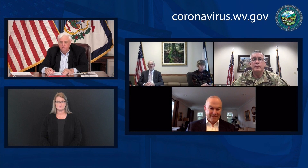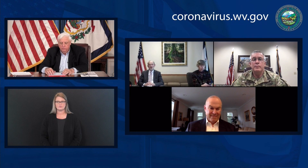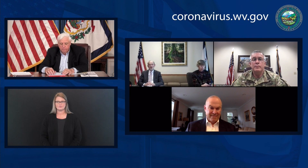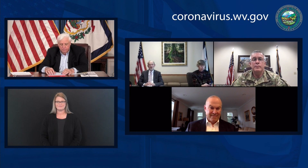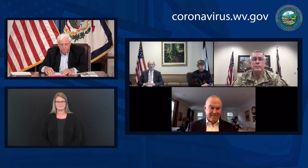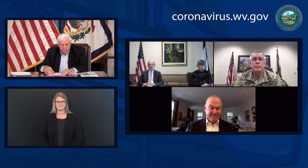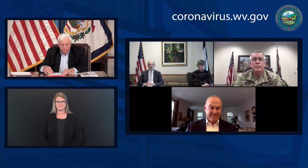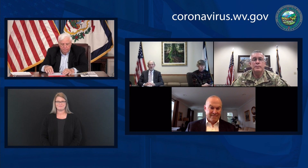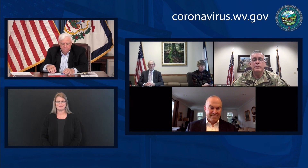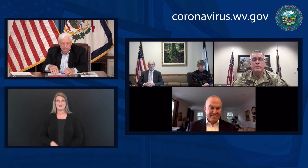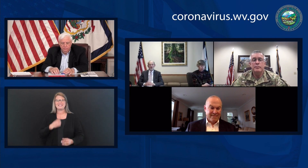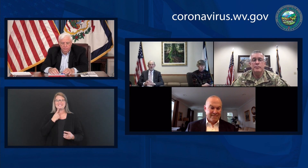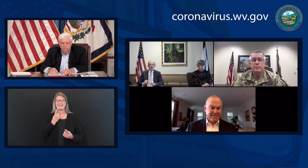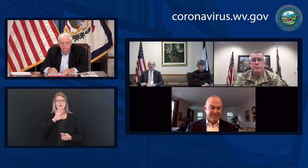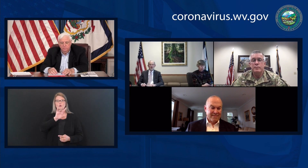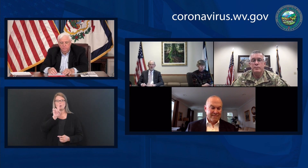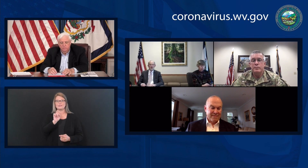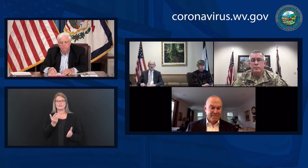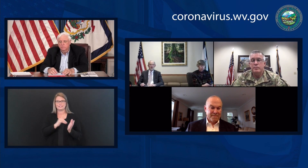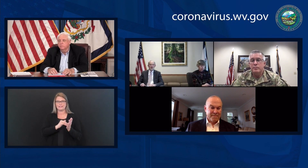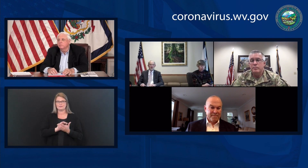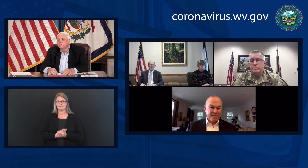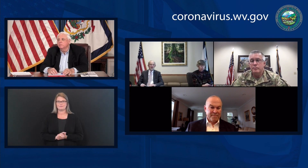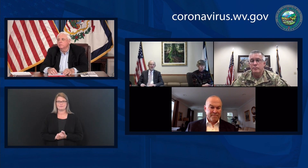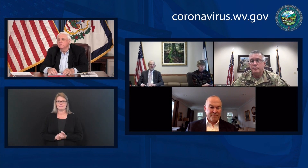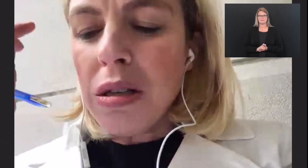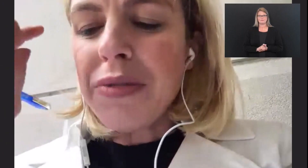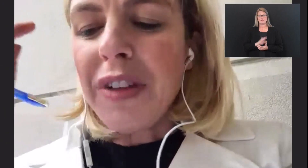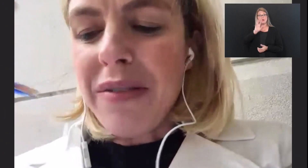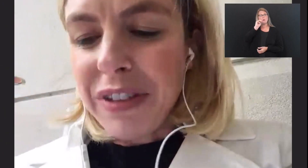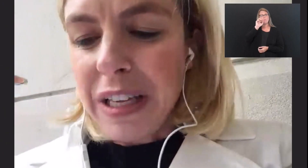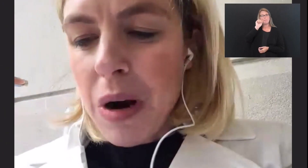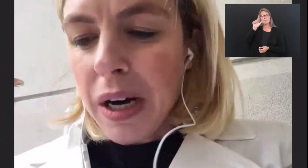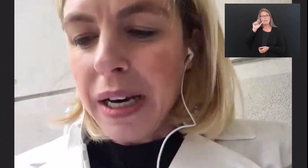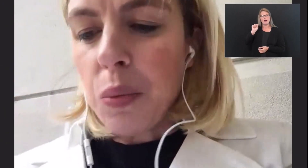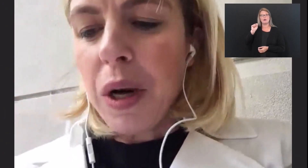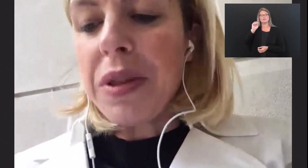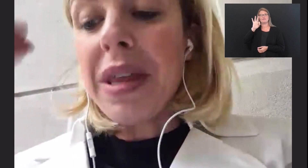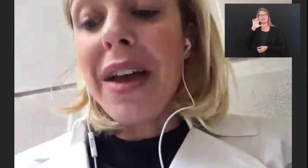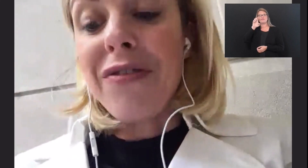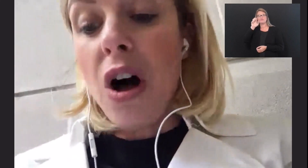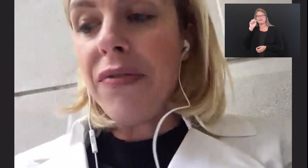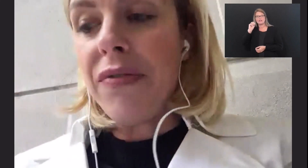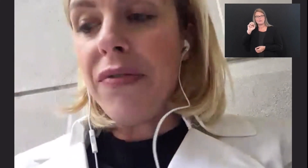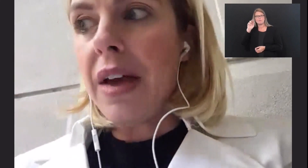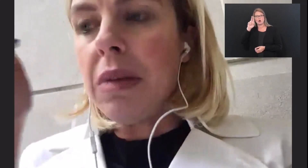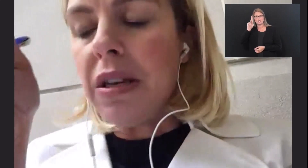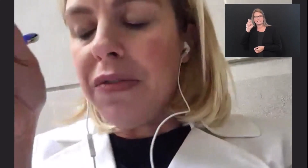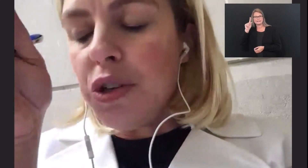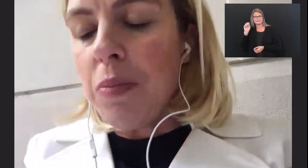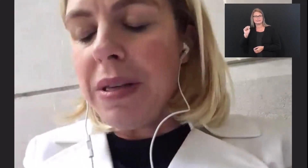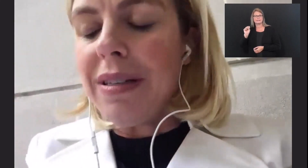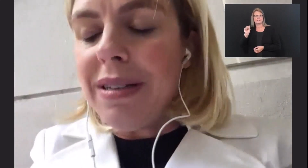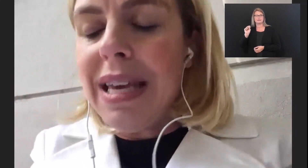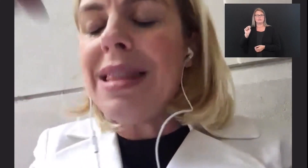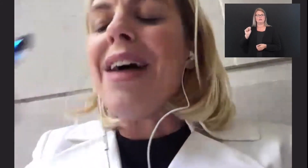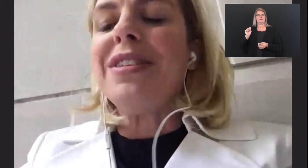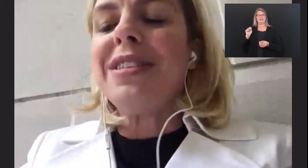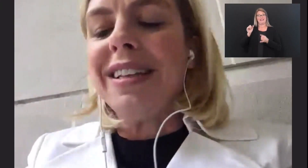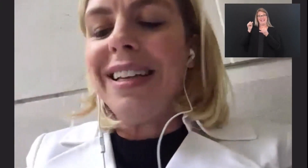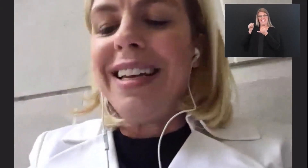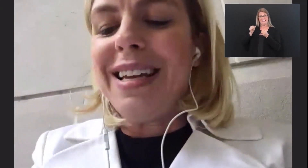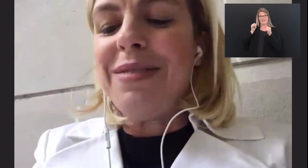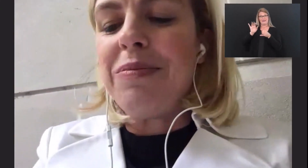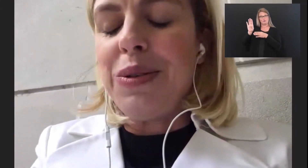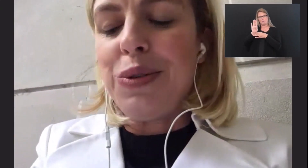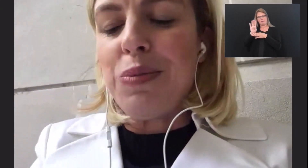Sure. Okay, so malls and flea markets, where would they fall if they have an individual business in that